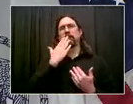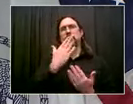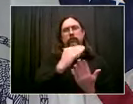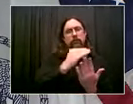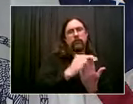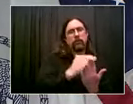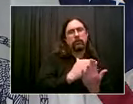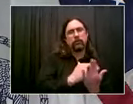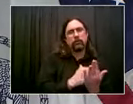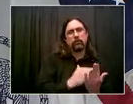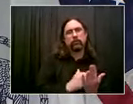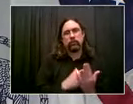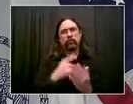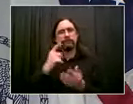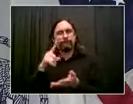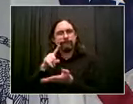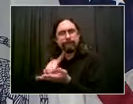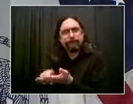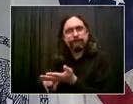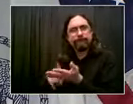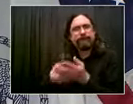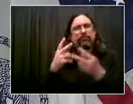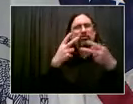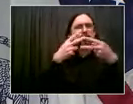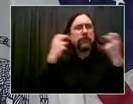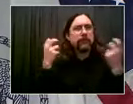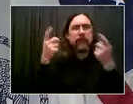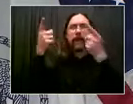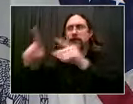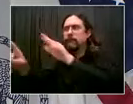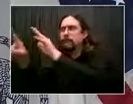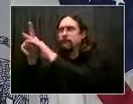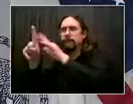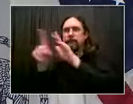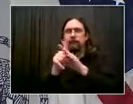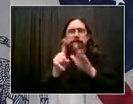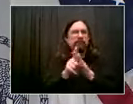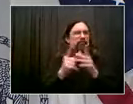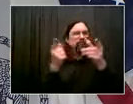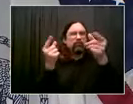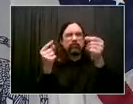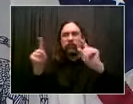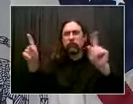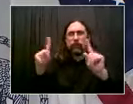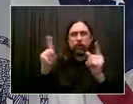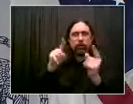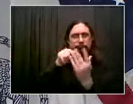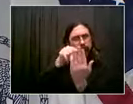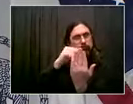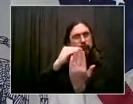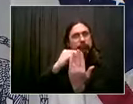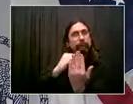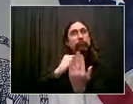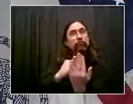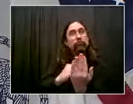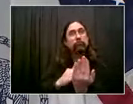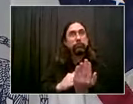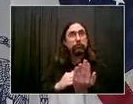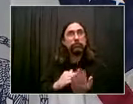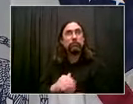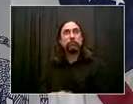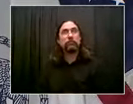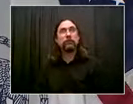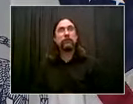I'm very confident about that. We'll keep the presence there as long as it's needed. I certainly expect to have a lot of presence over